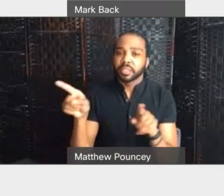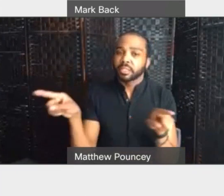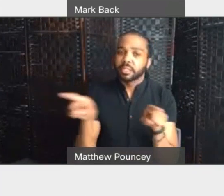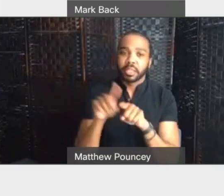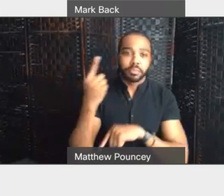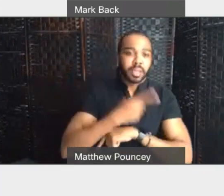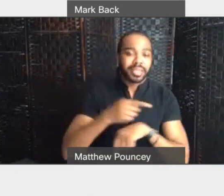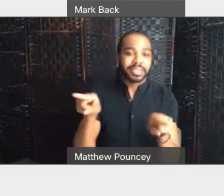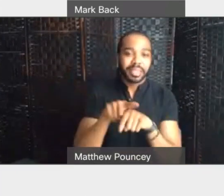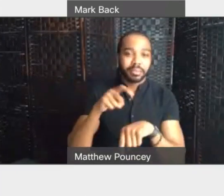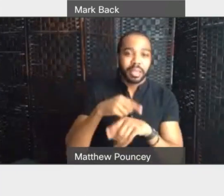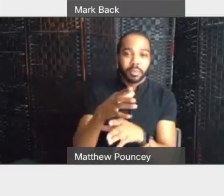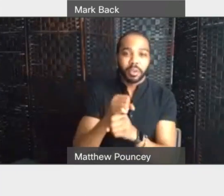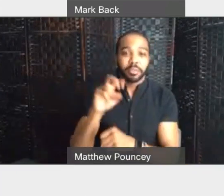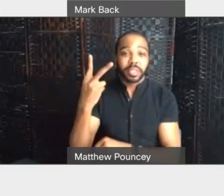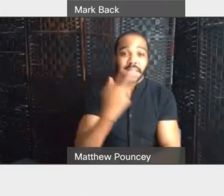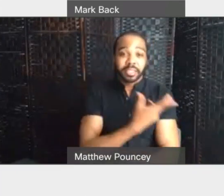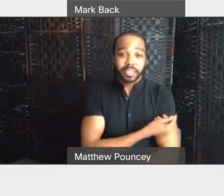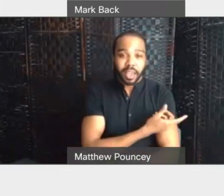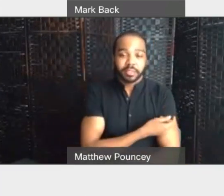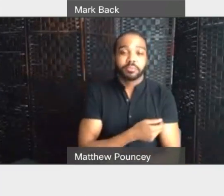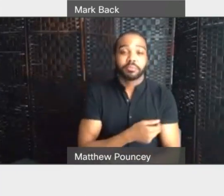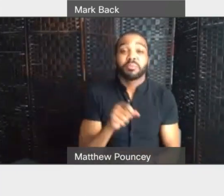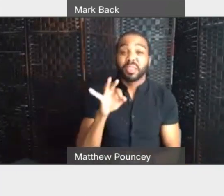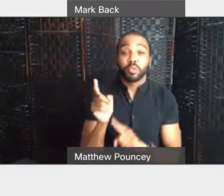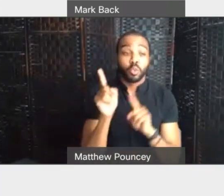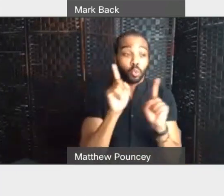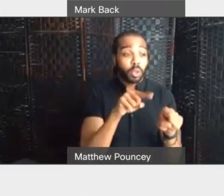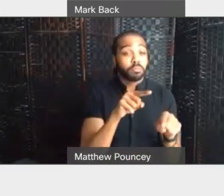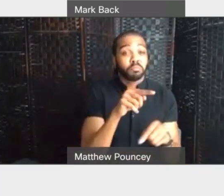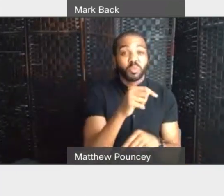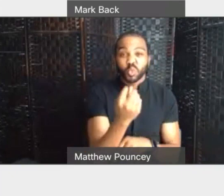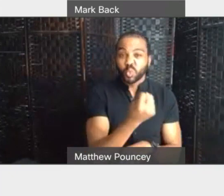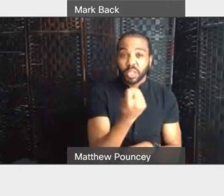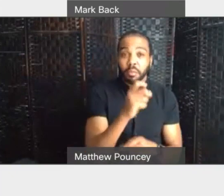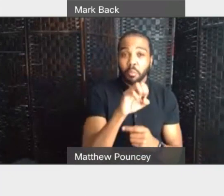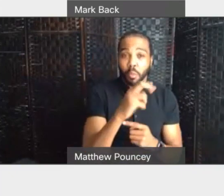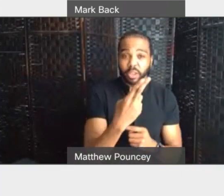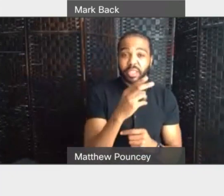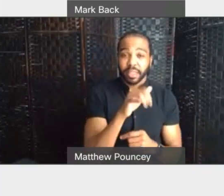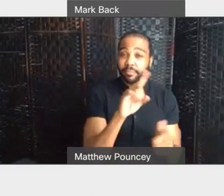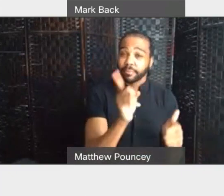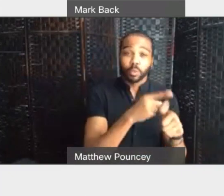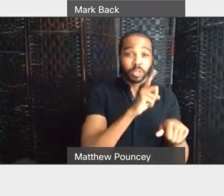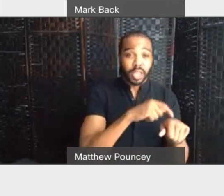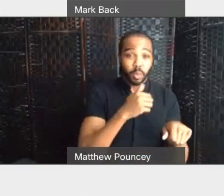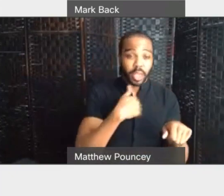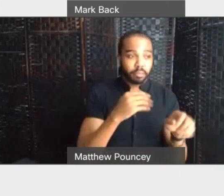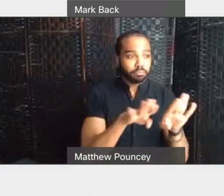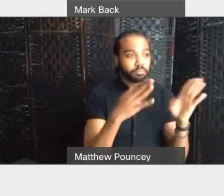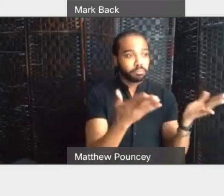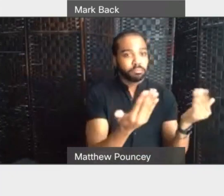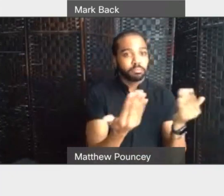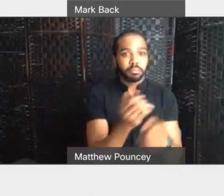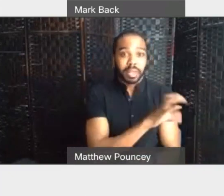to get their second shot. So if you went on that Tuesday in March, the first time that we had a